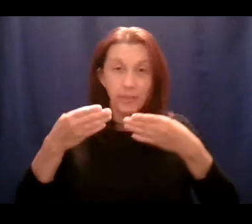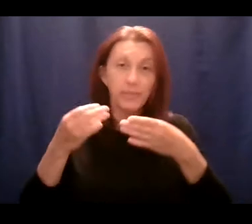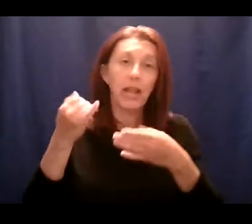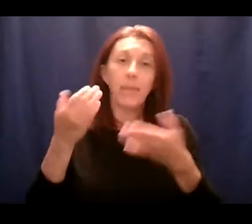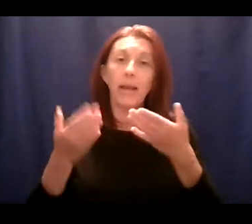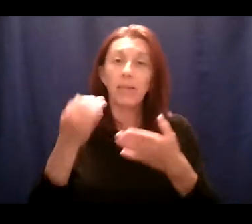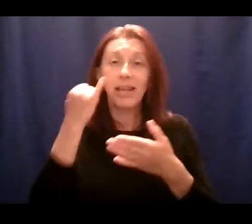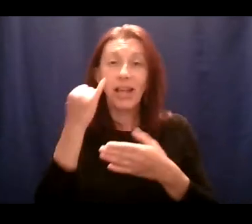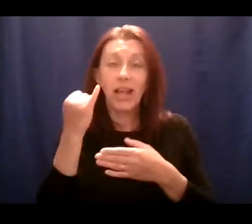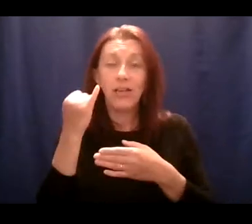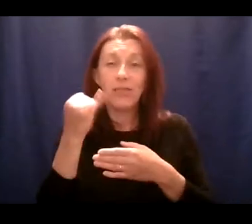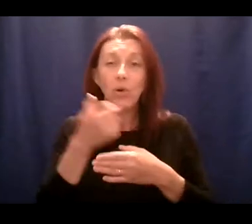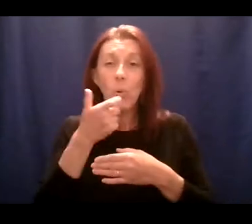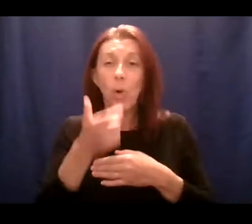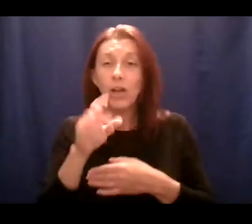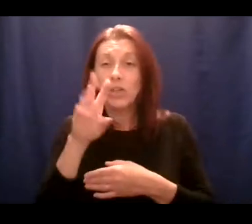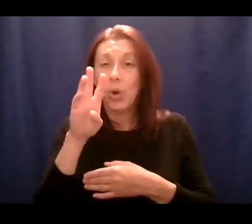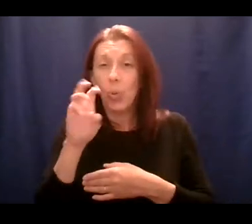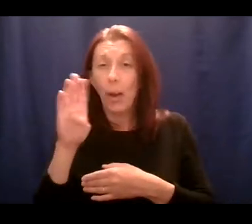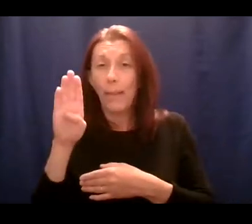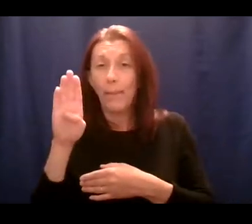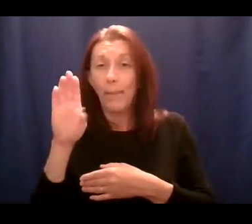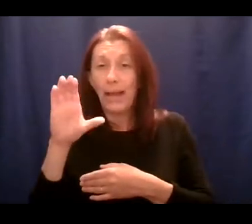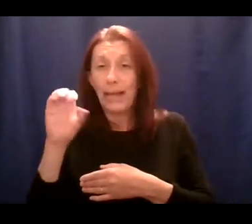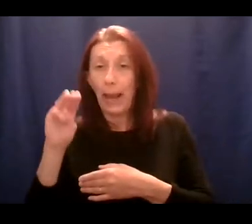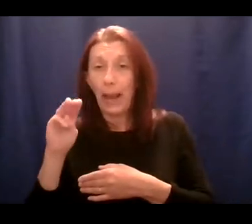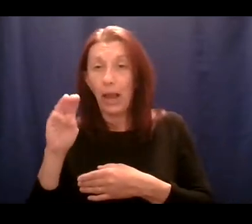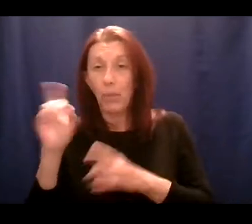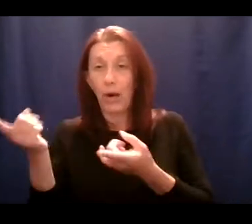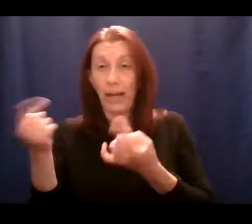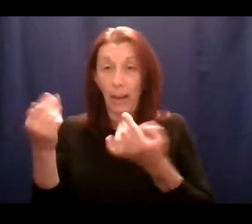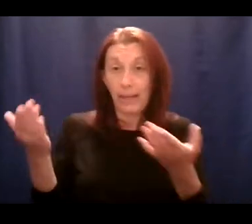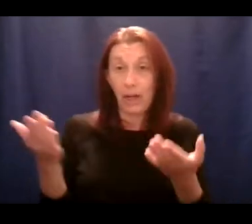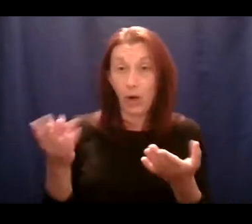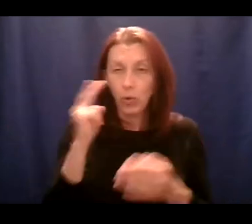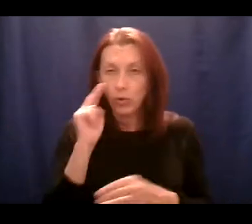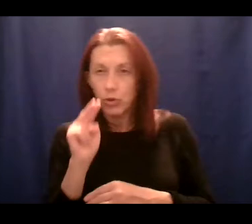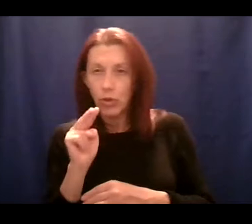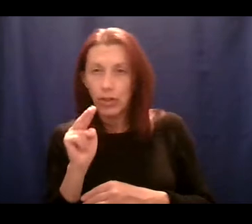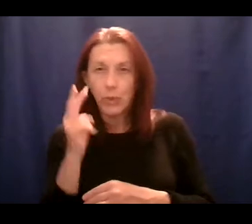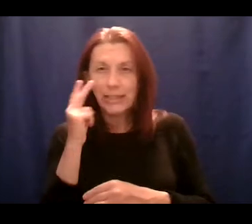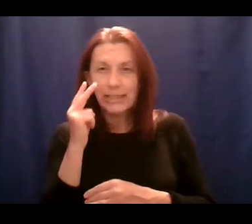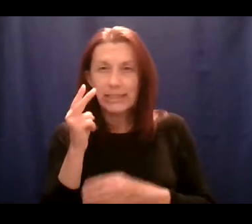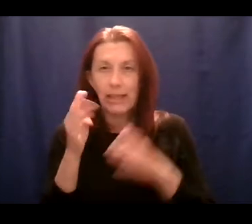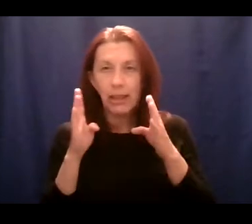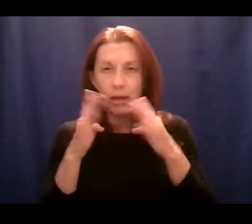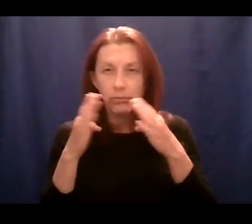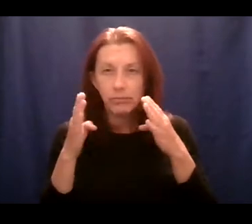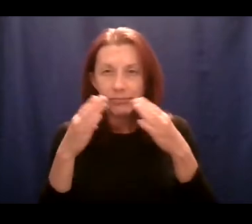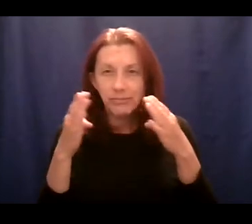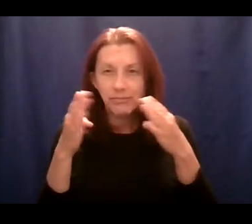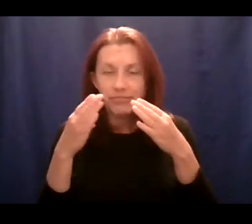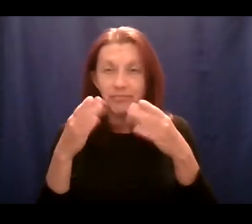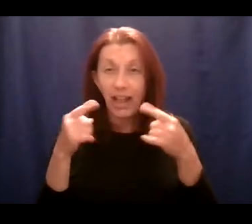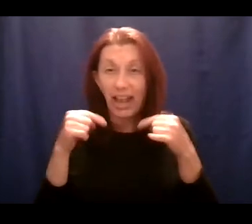aquarium or watch our webcam, you might actually see them kind of moving those around as they explore. So we're going to look inside their